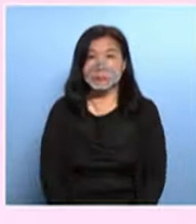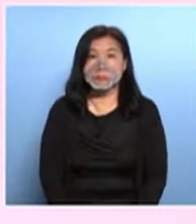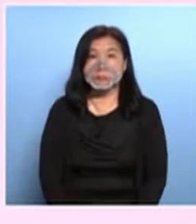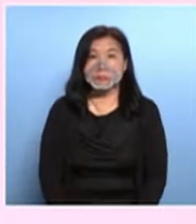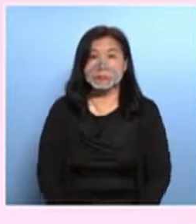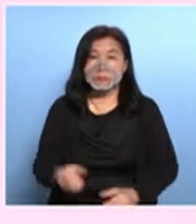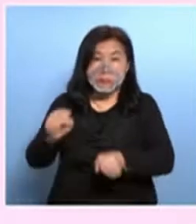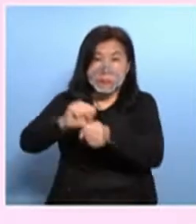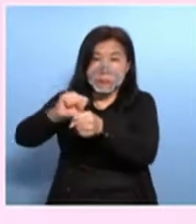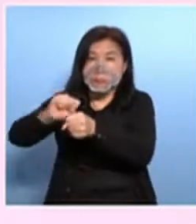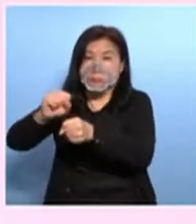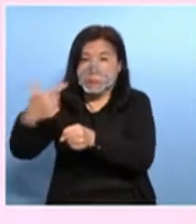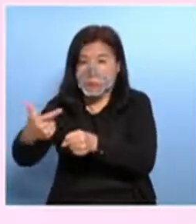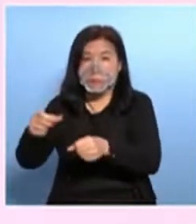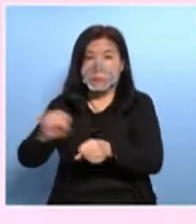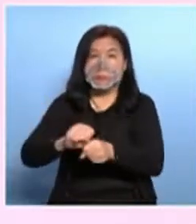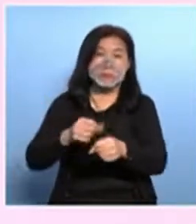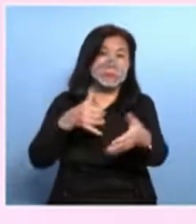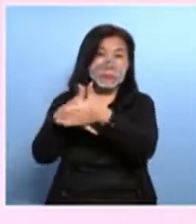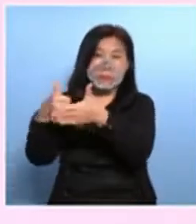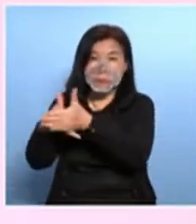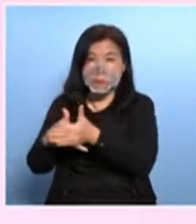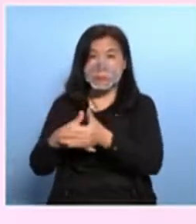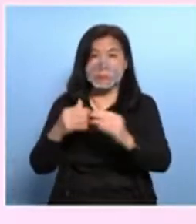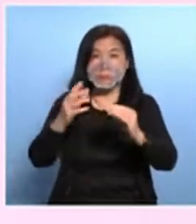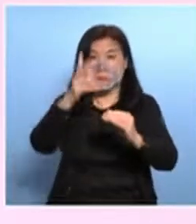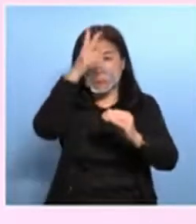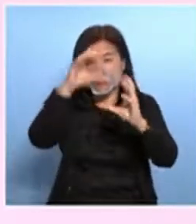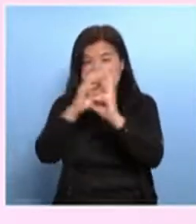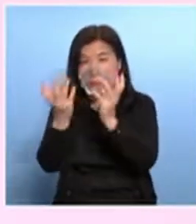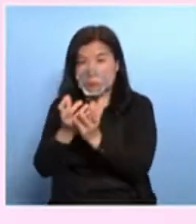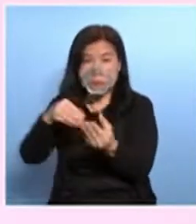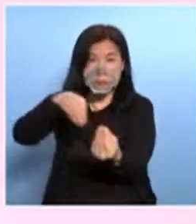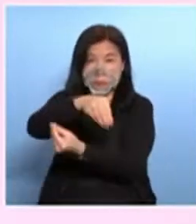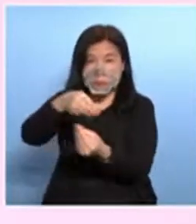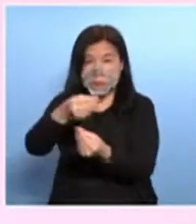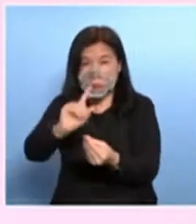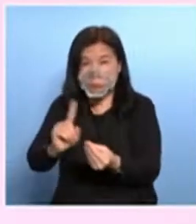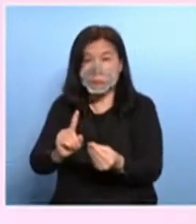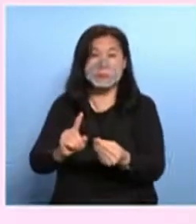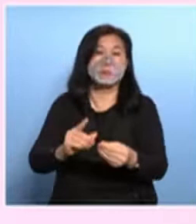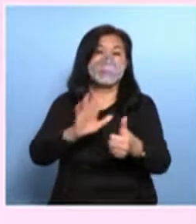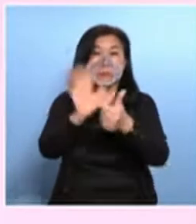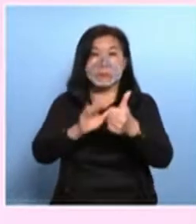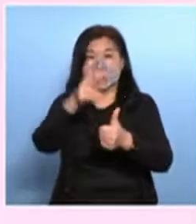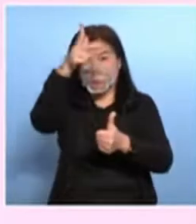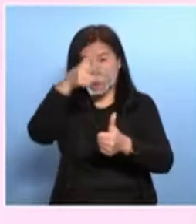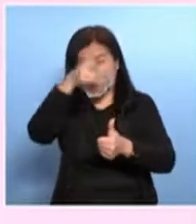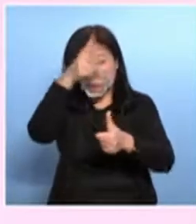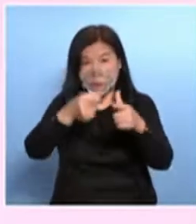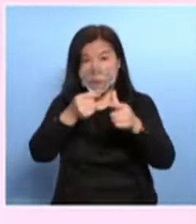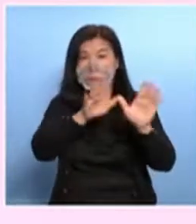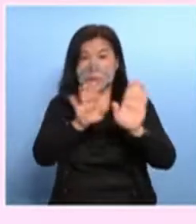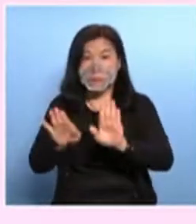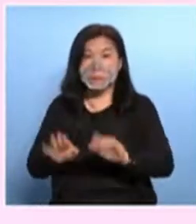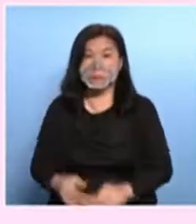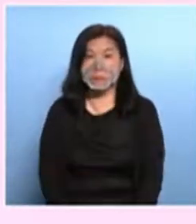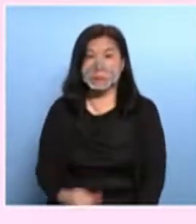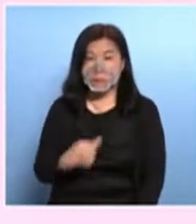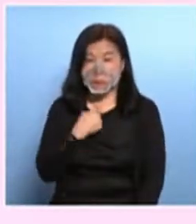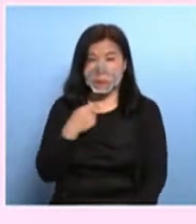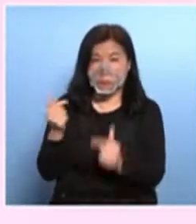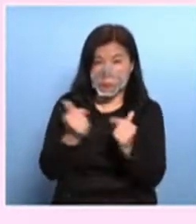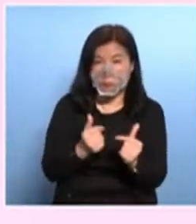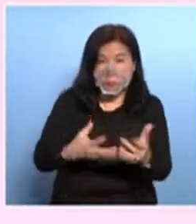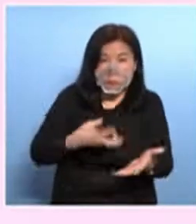the cumulative impact may disrupt developmental operations and in turn affect the delivery of public services. We will,